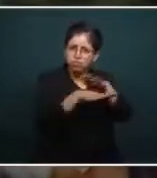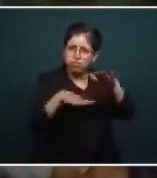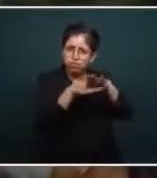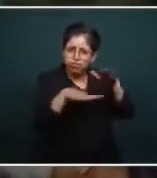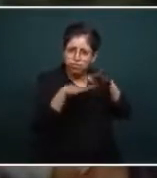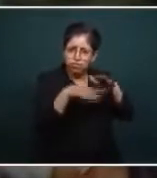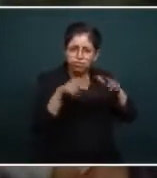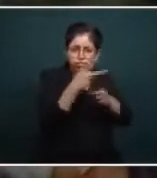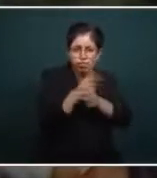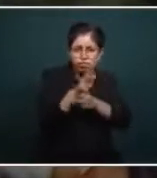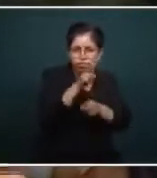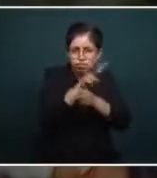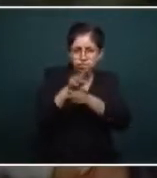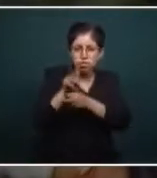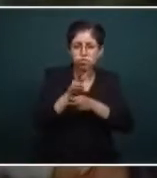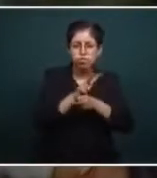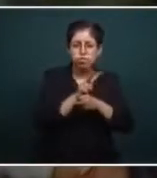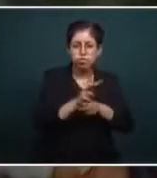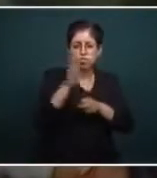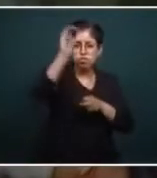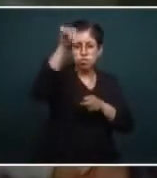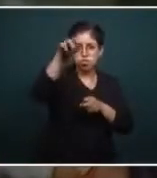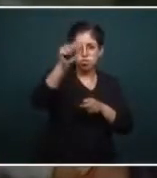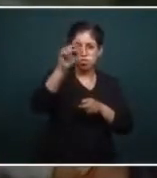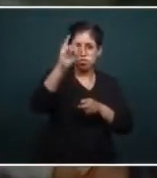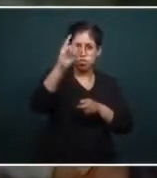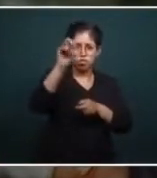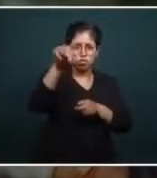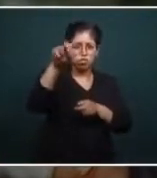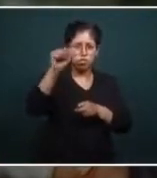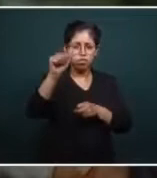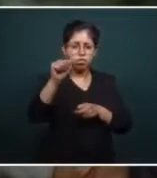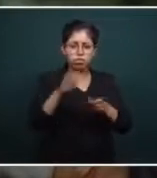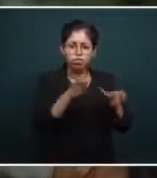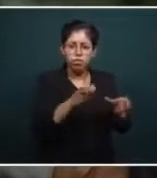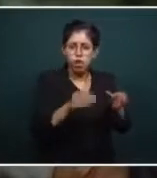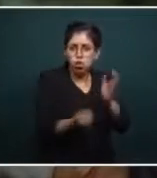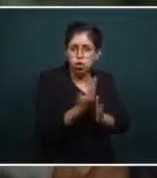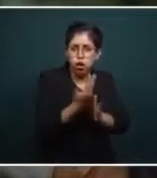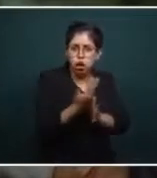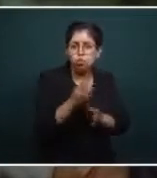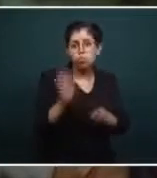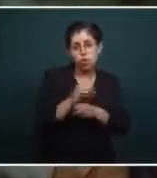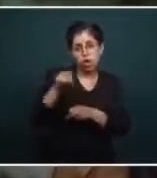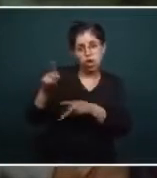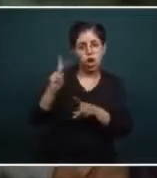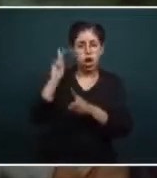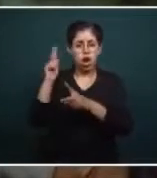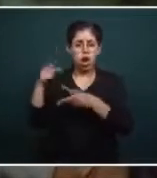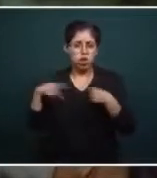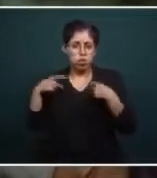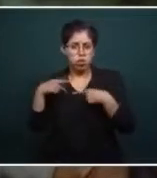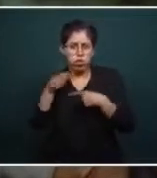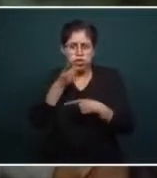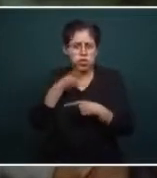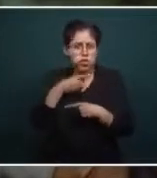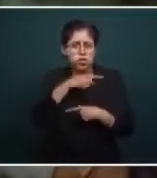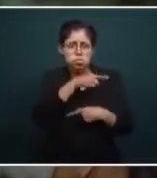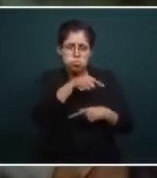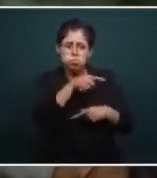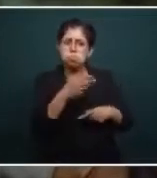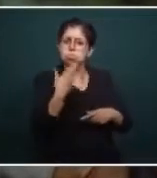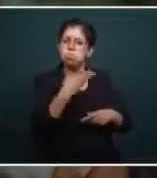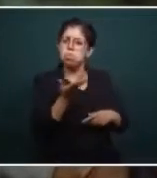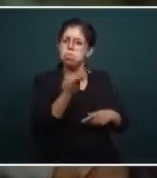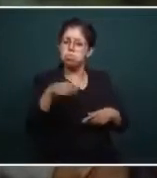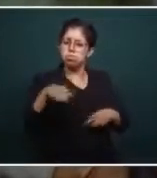operación base of de la Marina, operations que de from acuerdo the a lo que nos Marines, dice la ciudadanía, that from pues what we were ayuda told by the a people mejorar el clima de was seguridad helping en to, esta zona. Y si nos puede ampliar